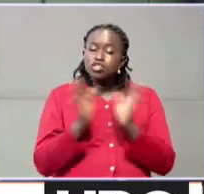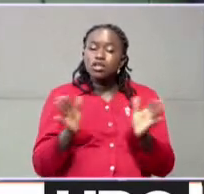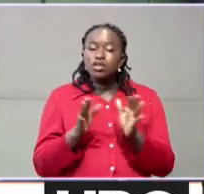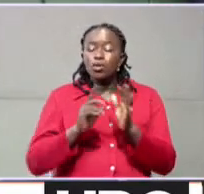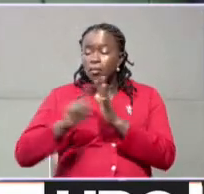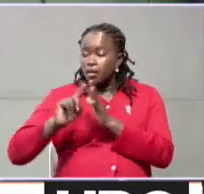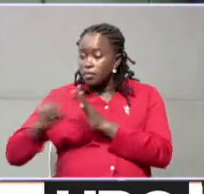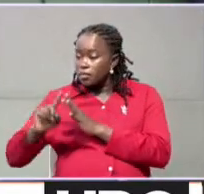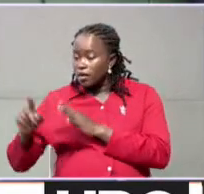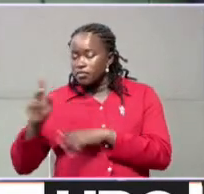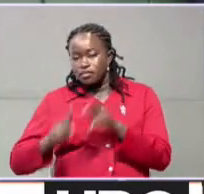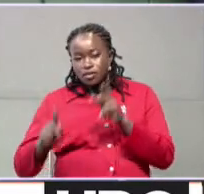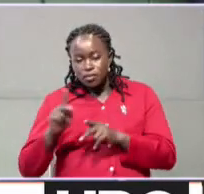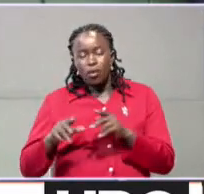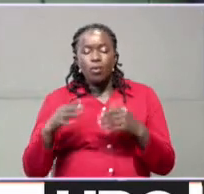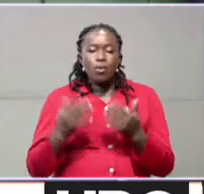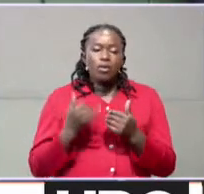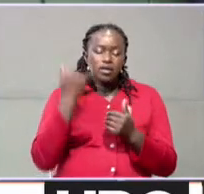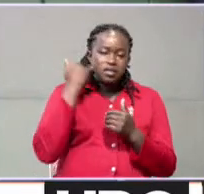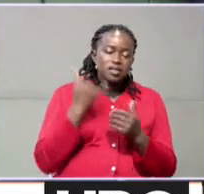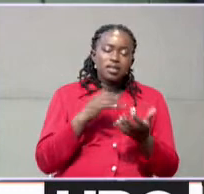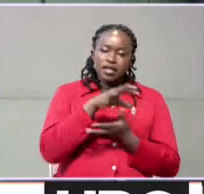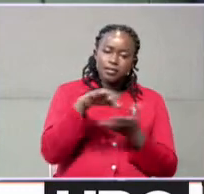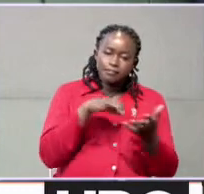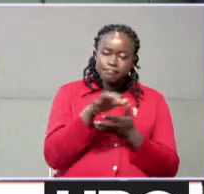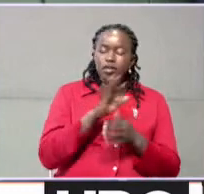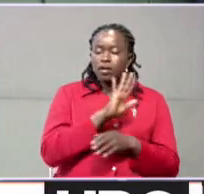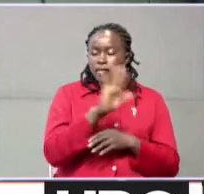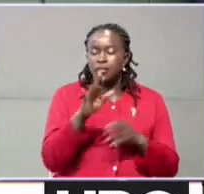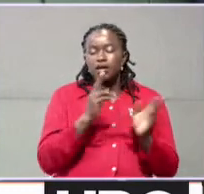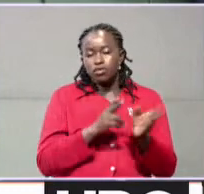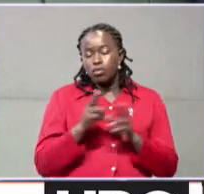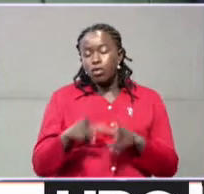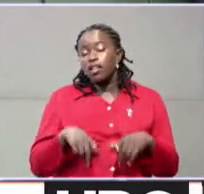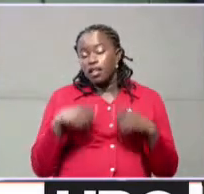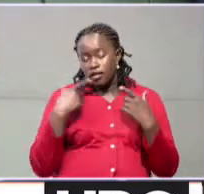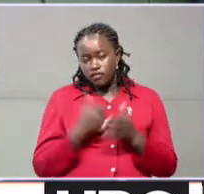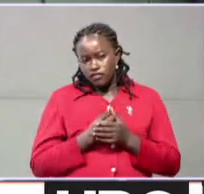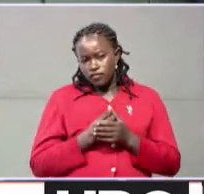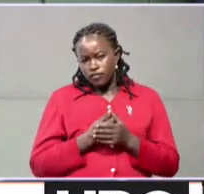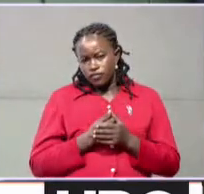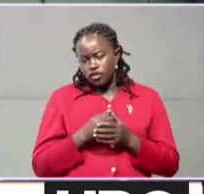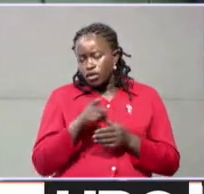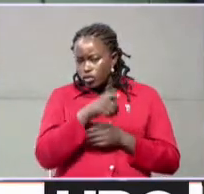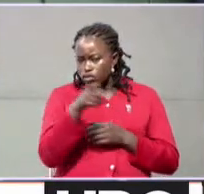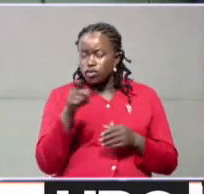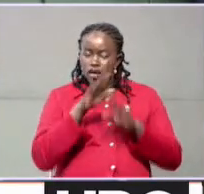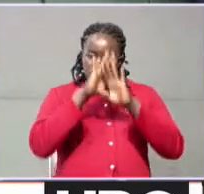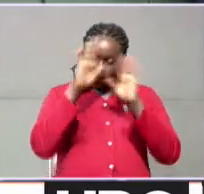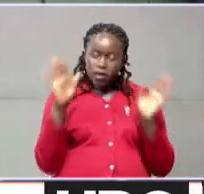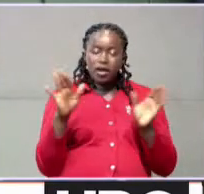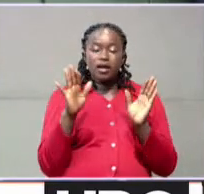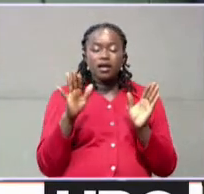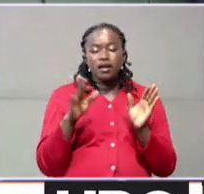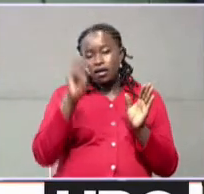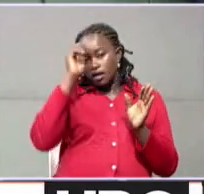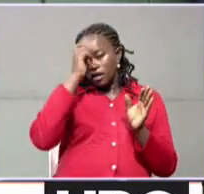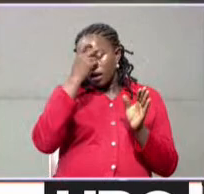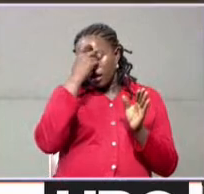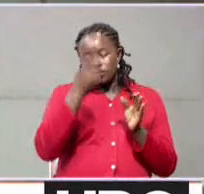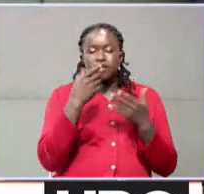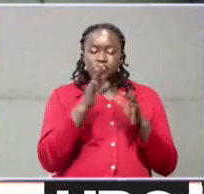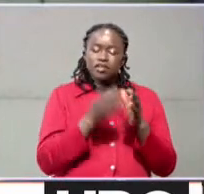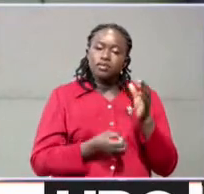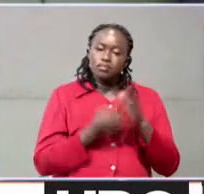people or serious disruption of their normal life you are aware that the government formulated the